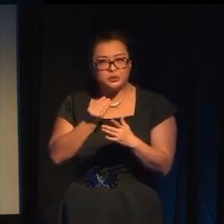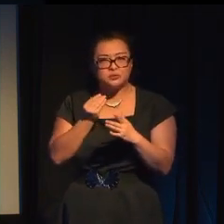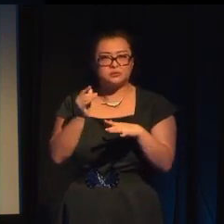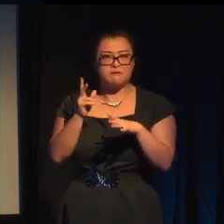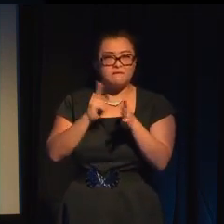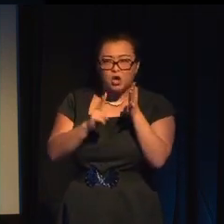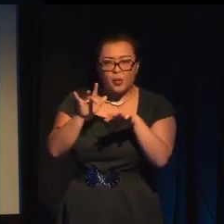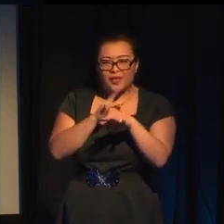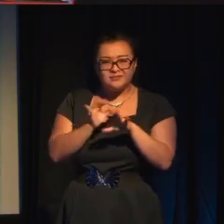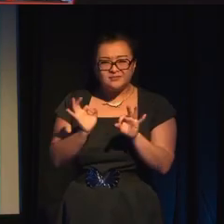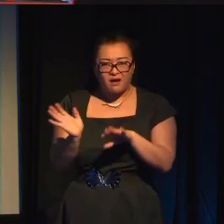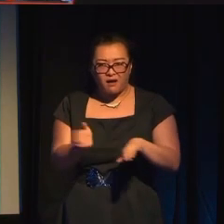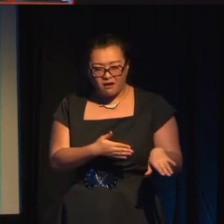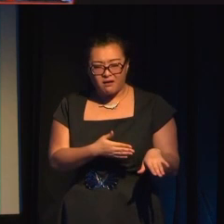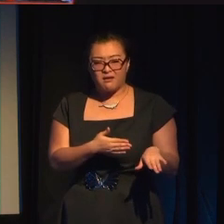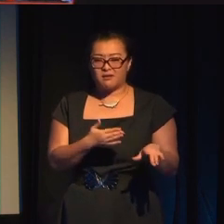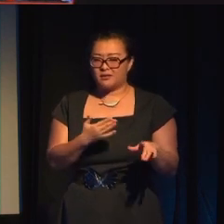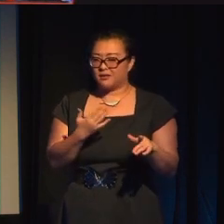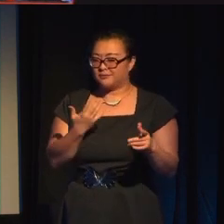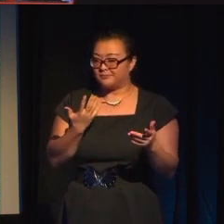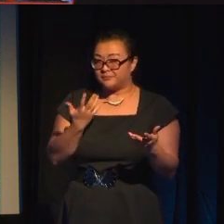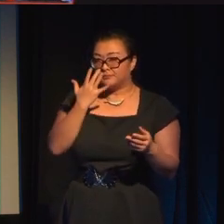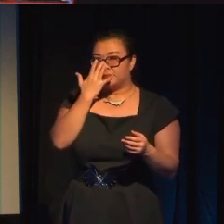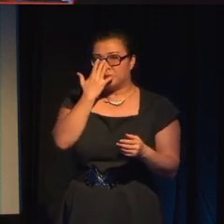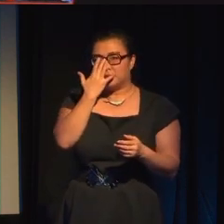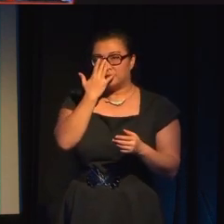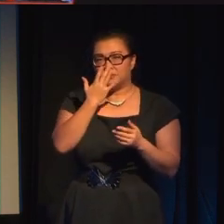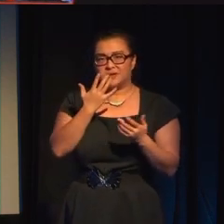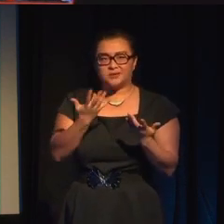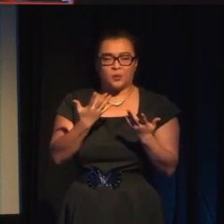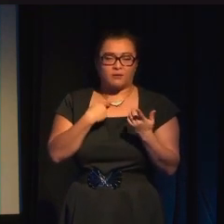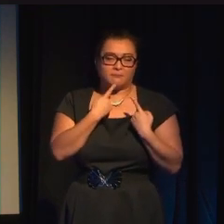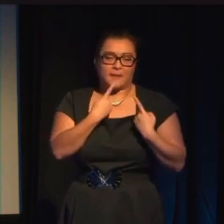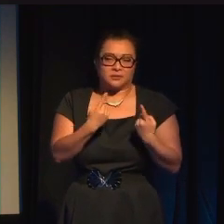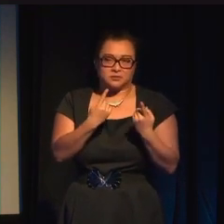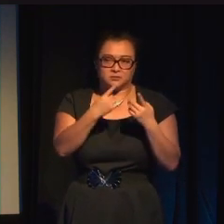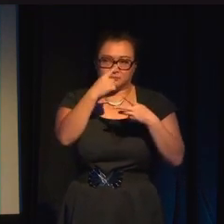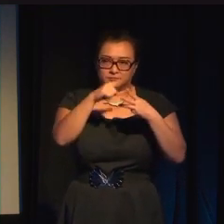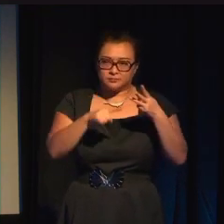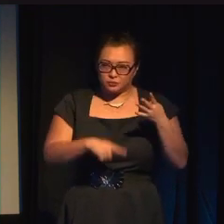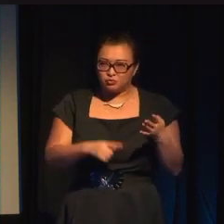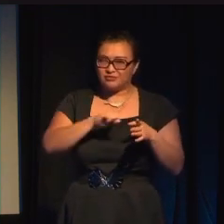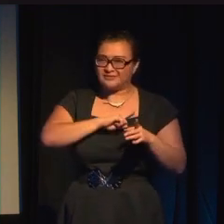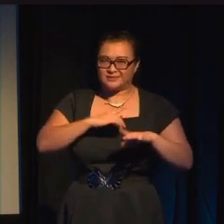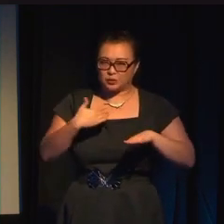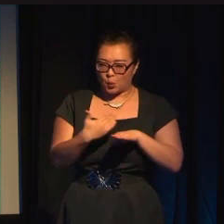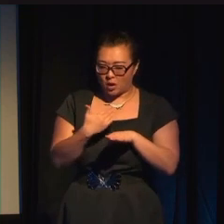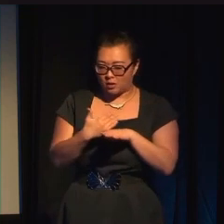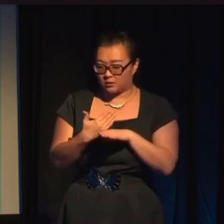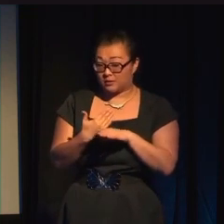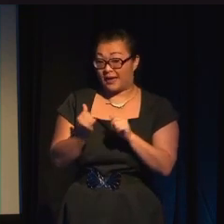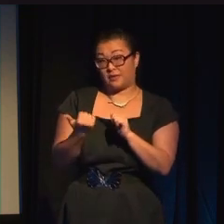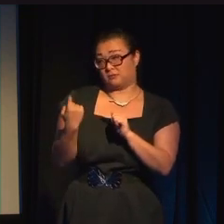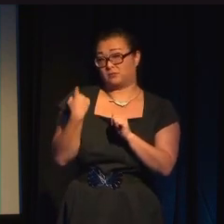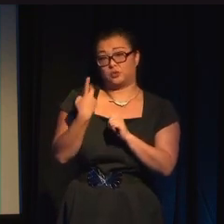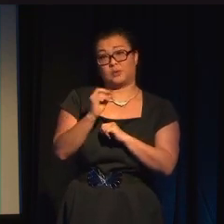adventure games, and for all the reasons I've mentioned, it didn't really work. And then everything changed back in 2013, and if any